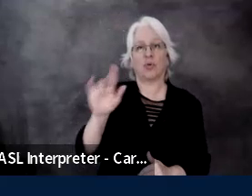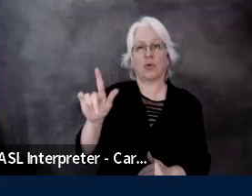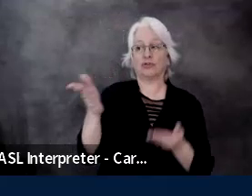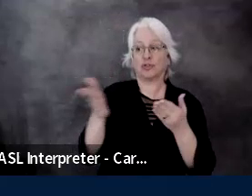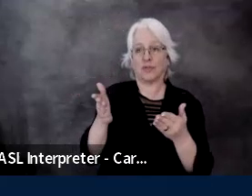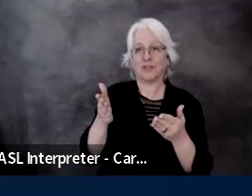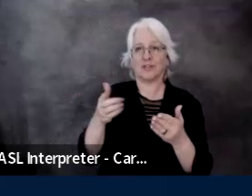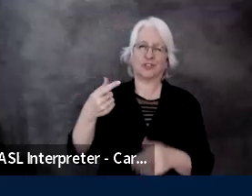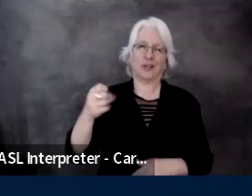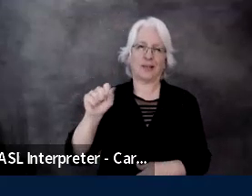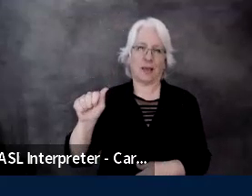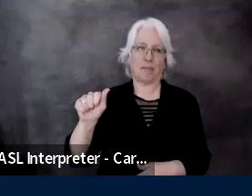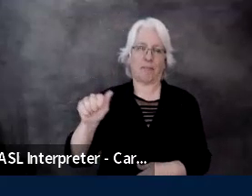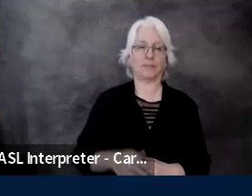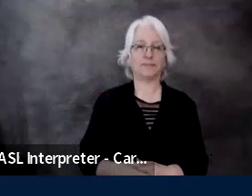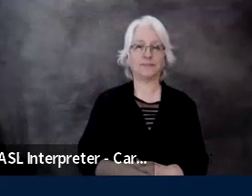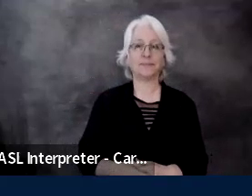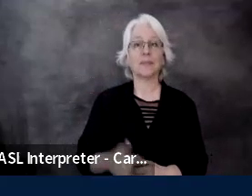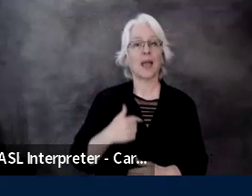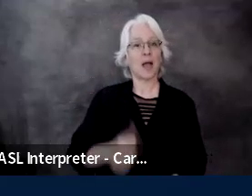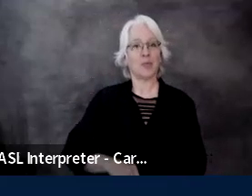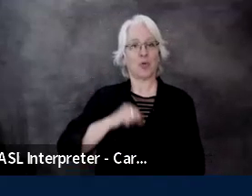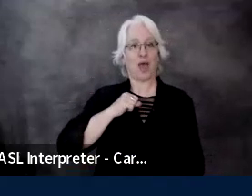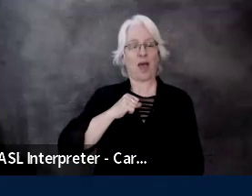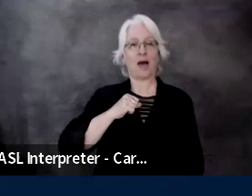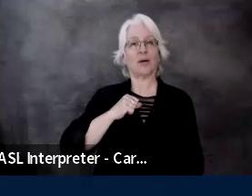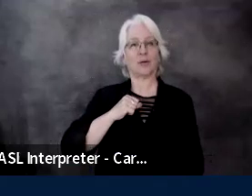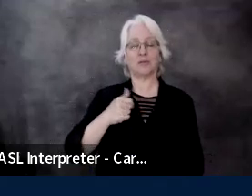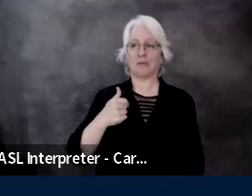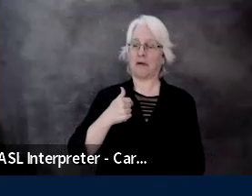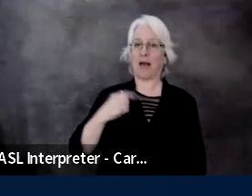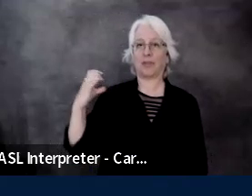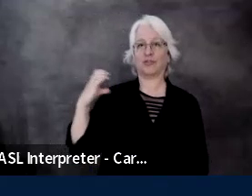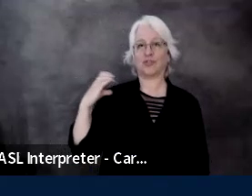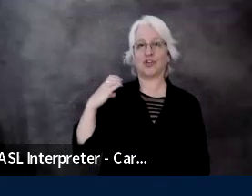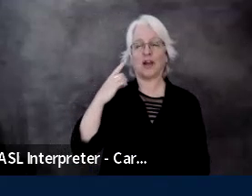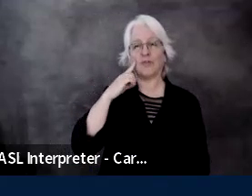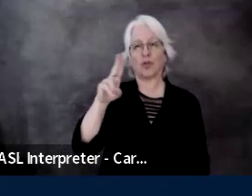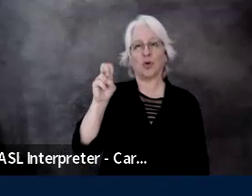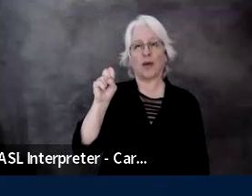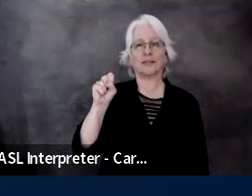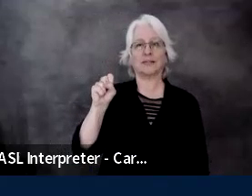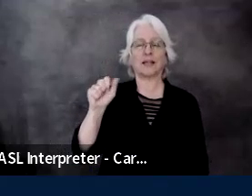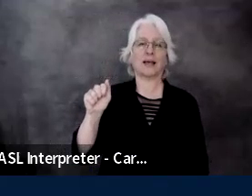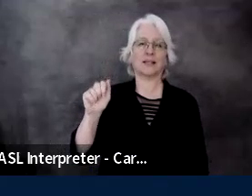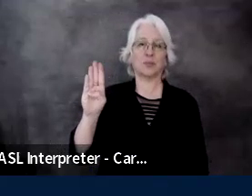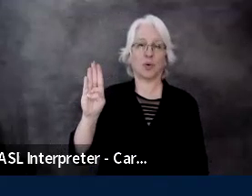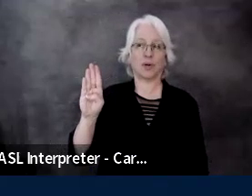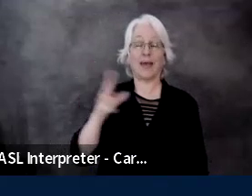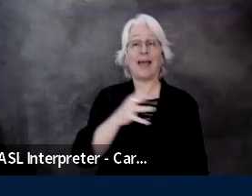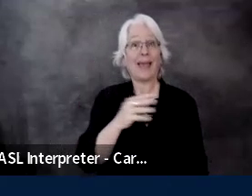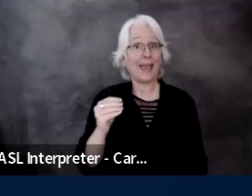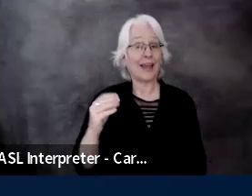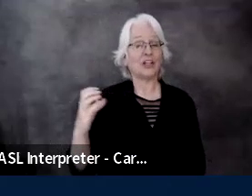or GSA. I am proud to serve as the chair of the U.S. Access Board, as well as